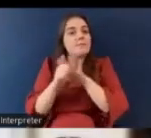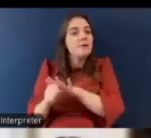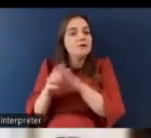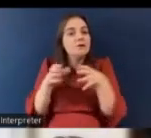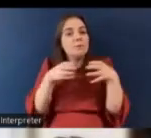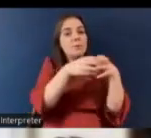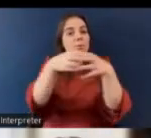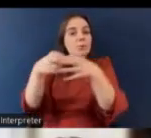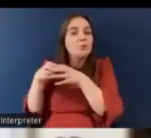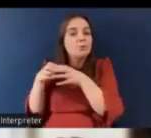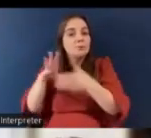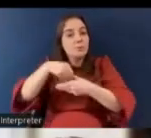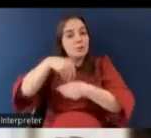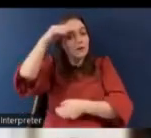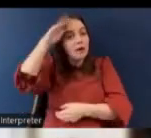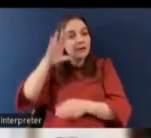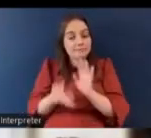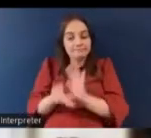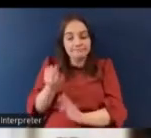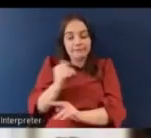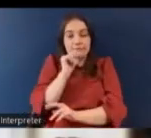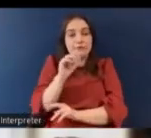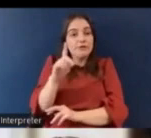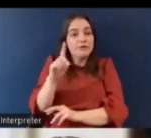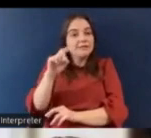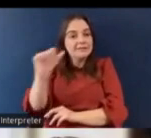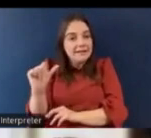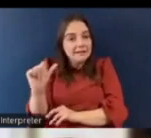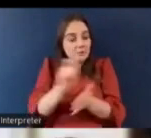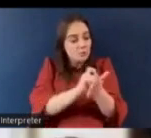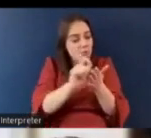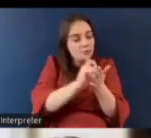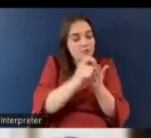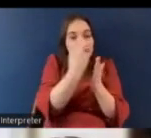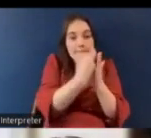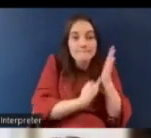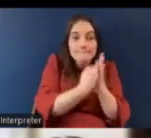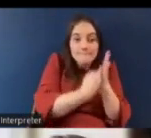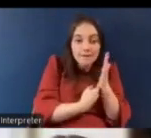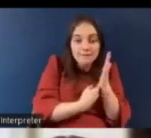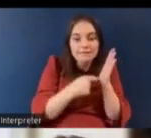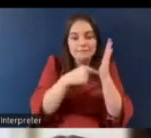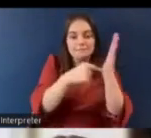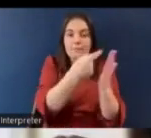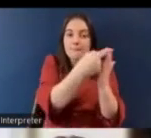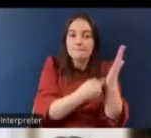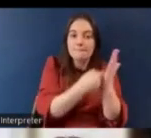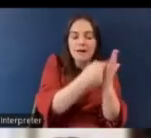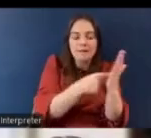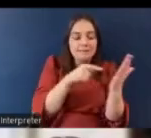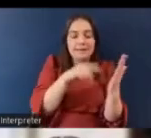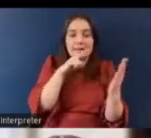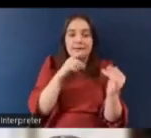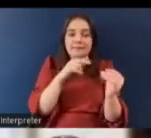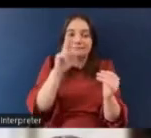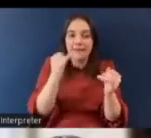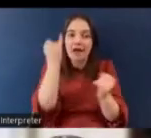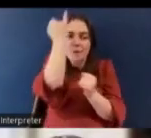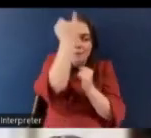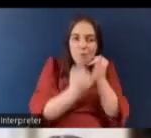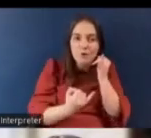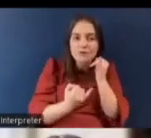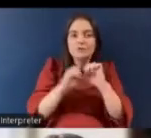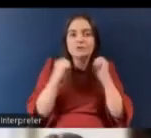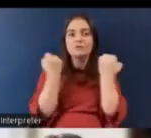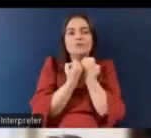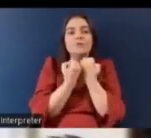if we don't have the data, then we write policy which can basically risk worsening existing social inequalities in